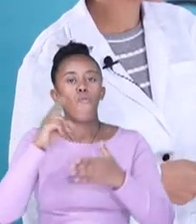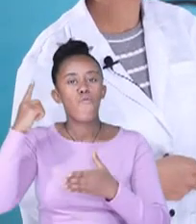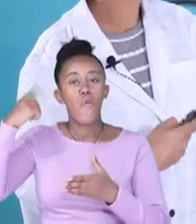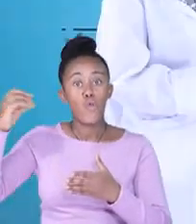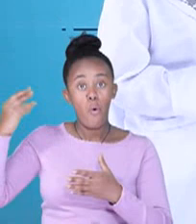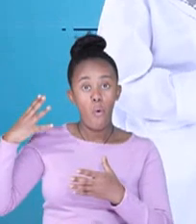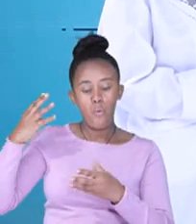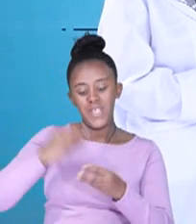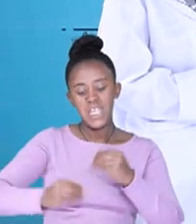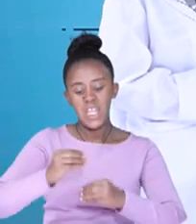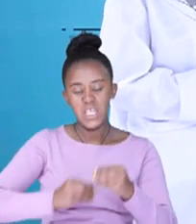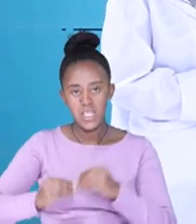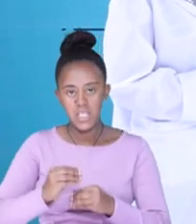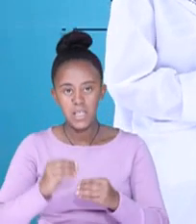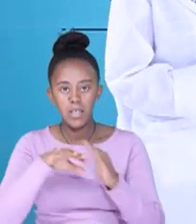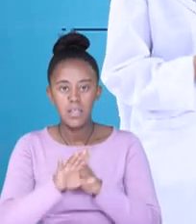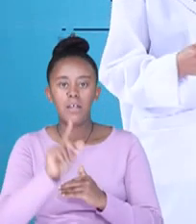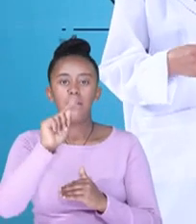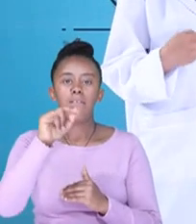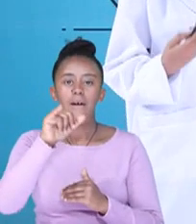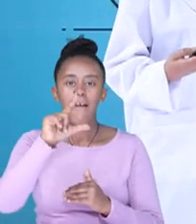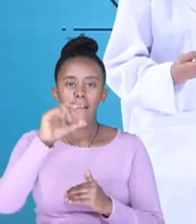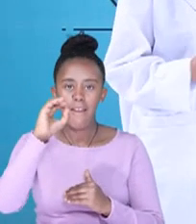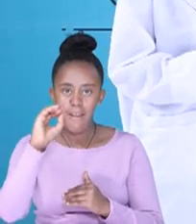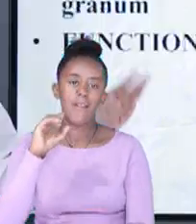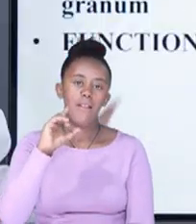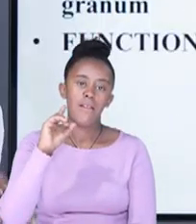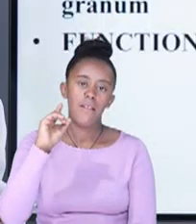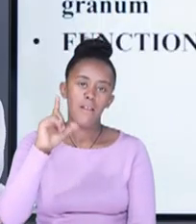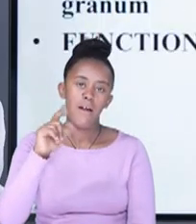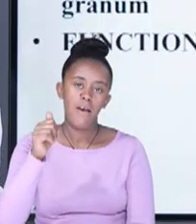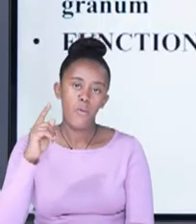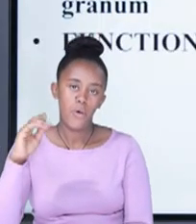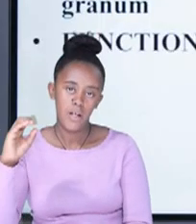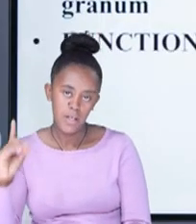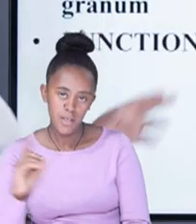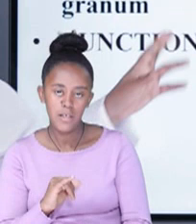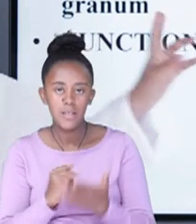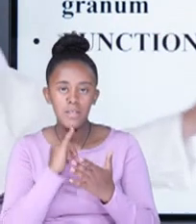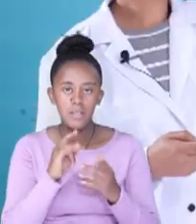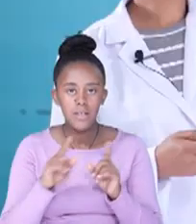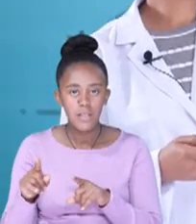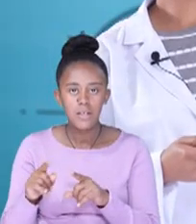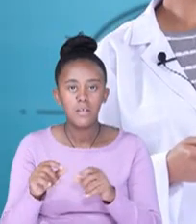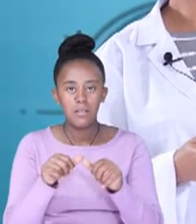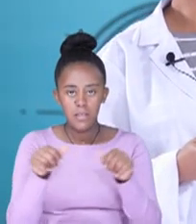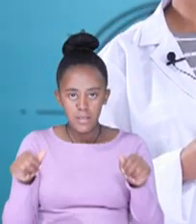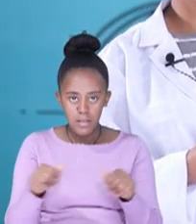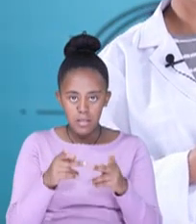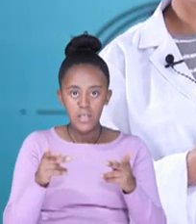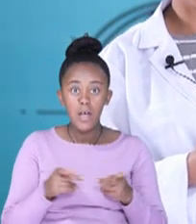photosynthesis occurs in the thylakoid. So what is the function of chloroplast? It is site